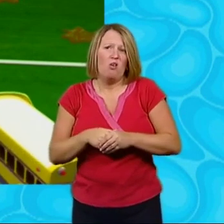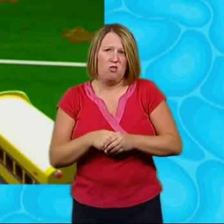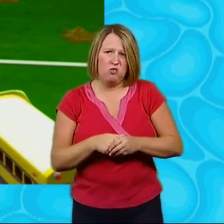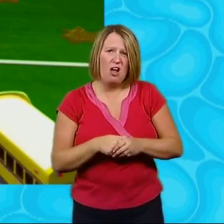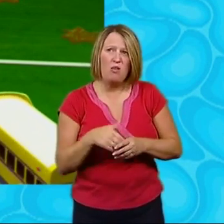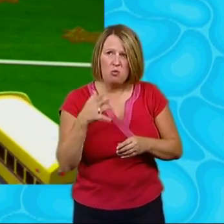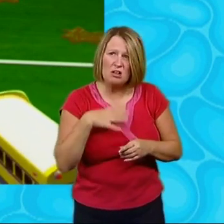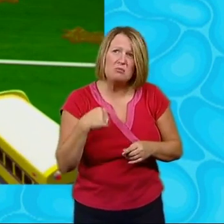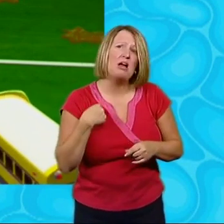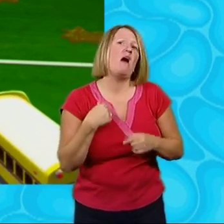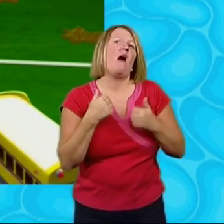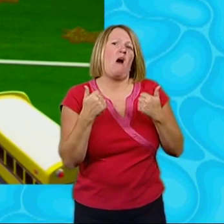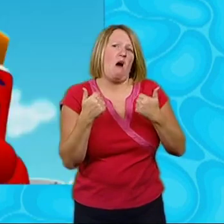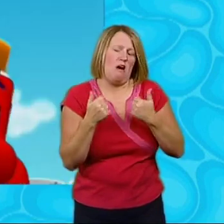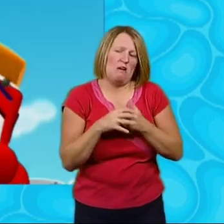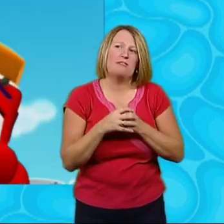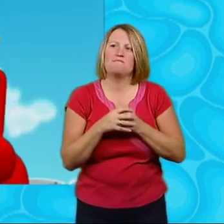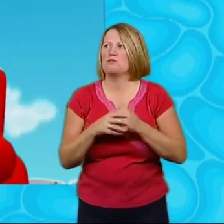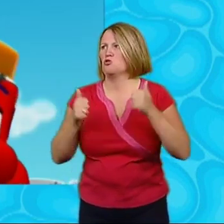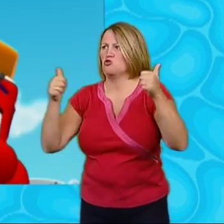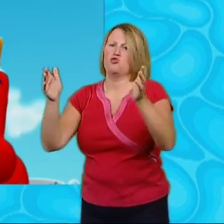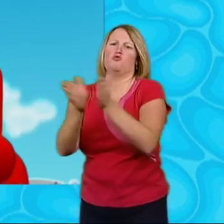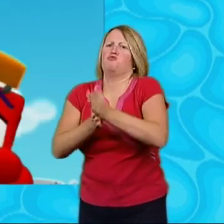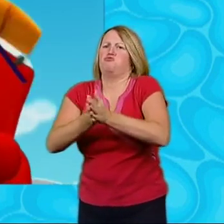Yes, we do, Jessie. Come on.